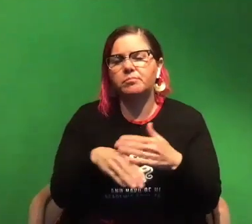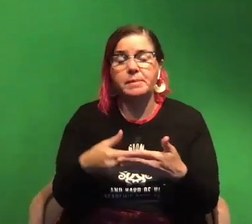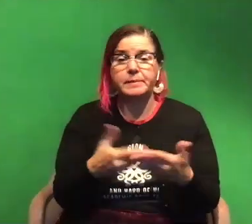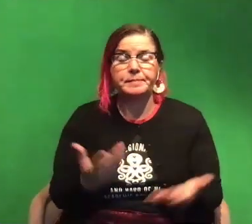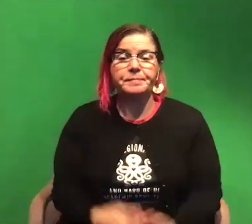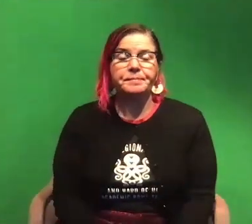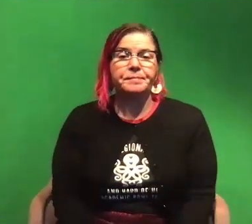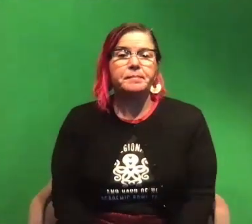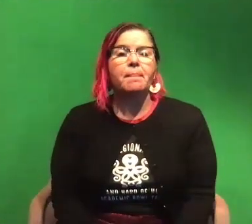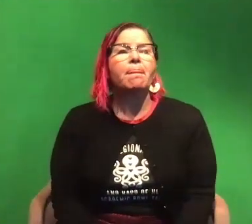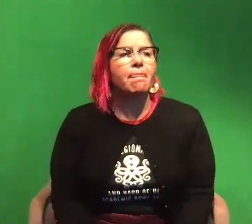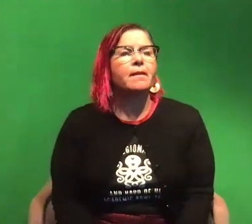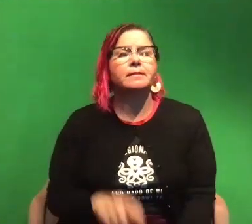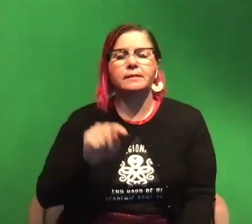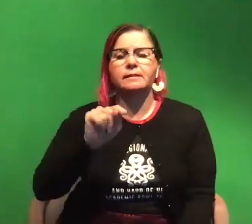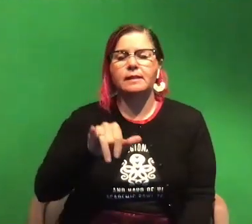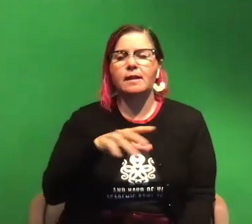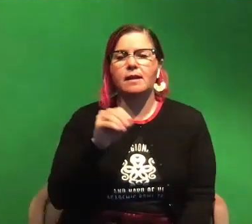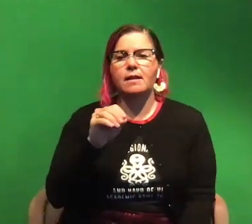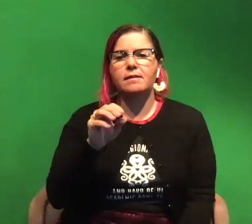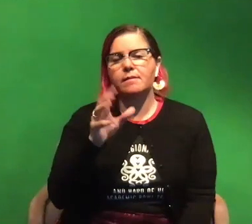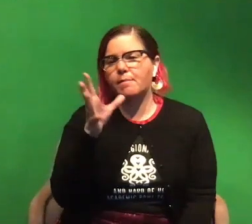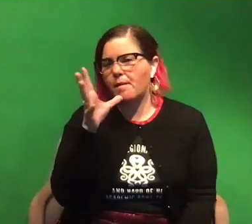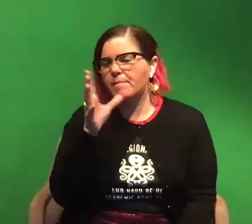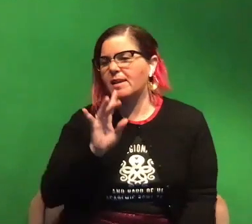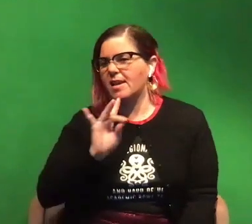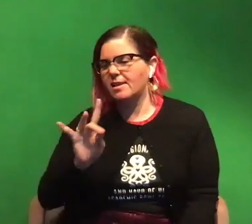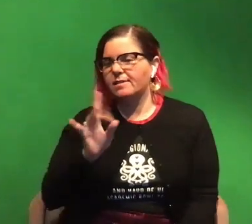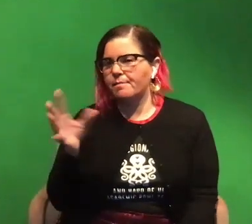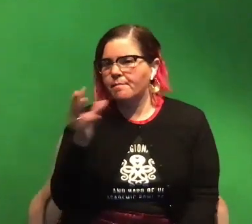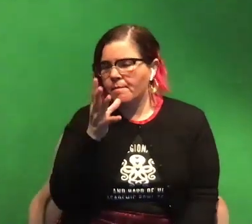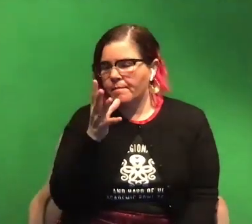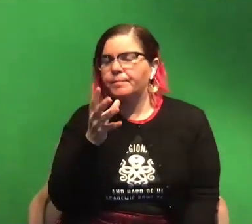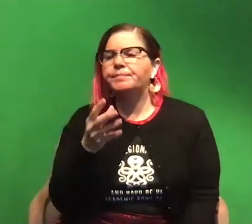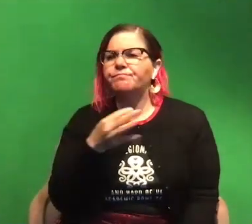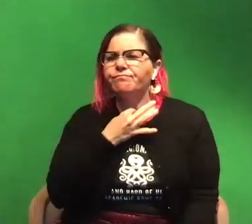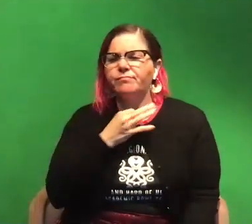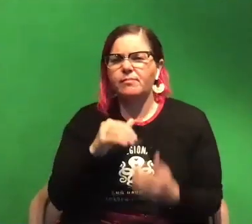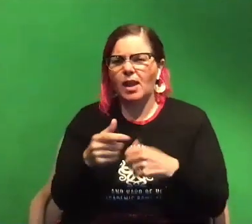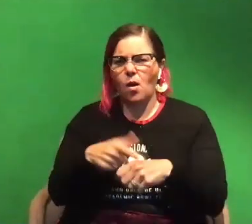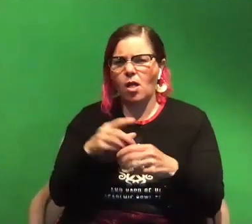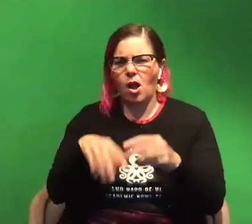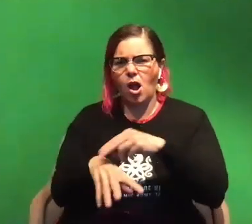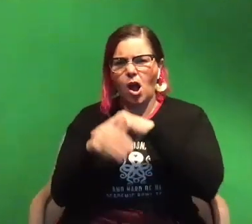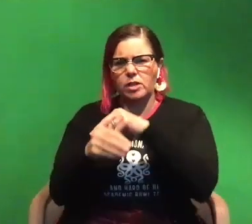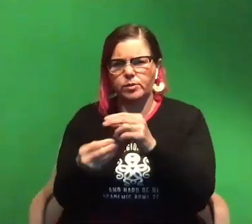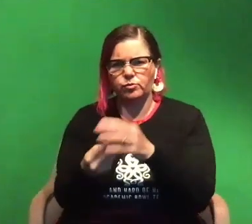Awesome. Ty and mom, Ty's 8 years old. How long can octopuses grow?